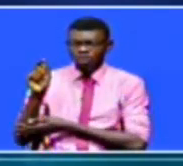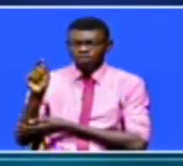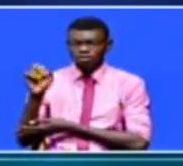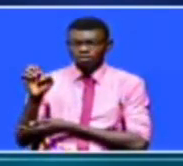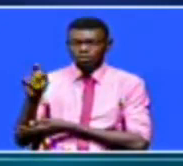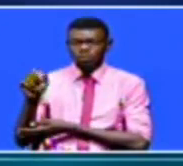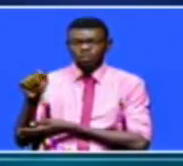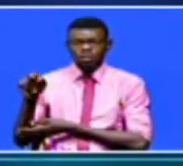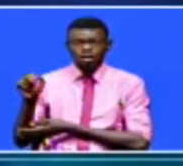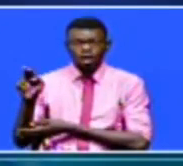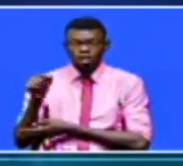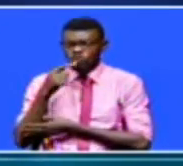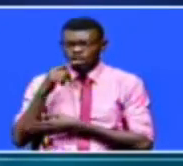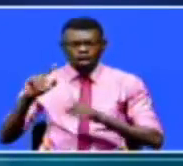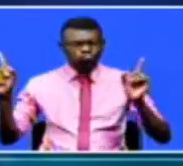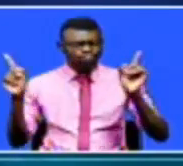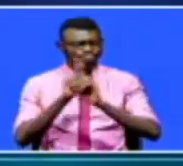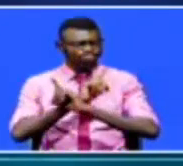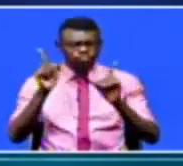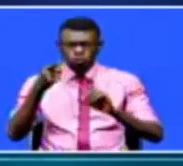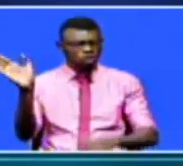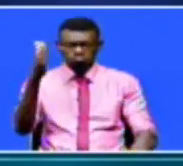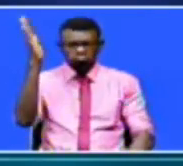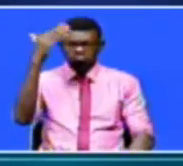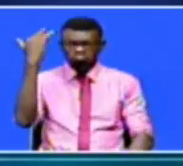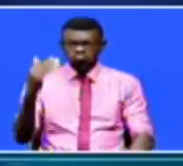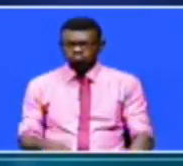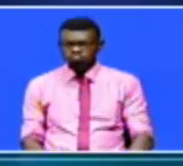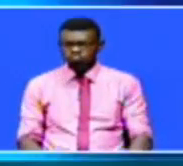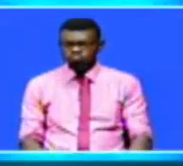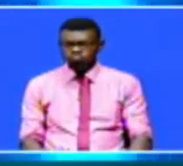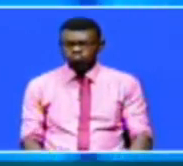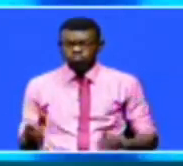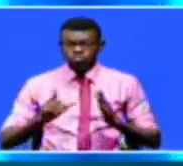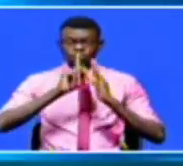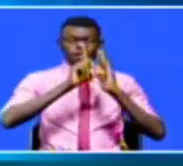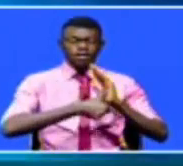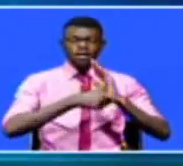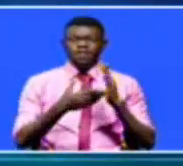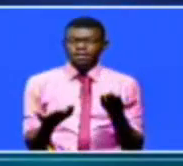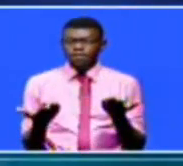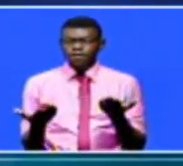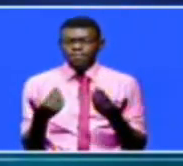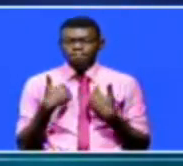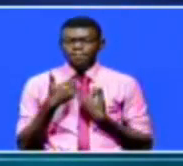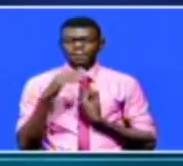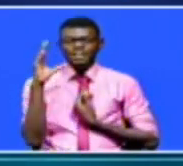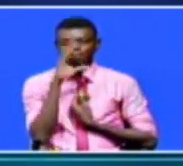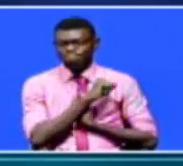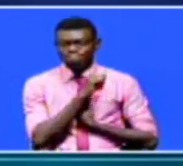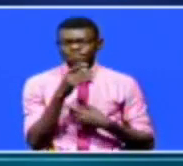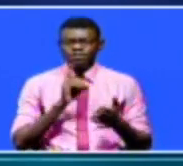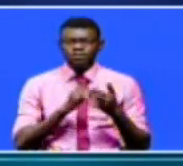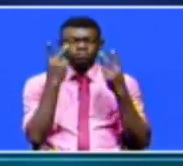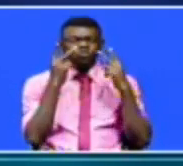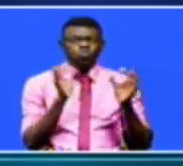said hakuna niendeni. Wow. So that is how I reached out to doctor. The